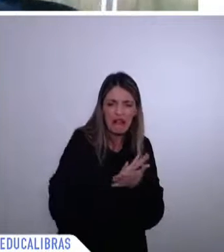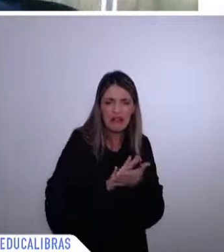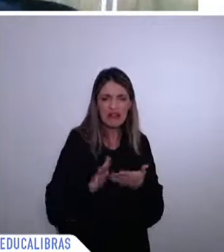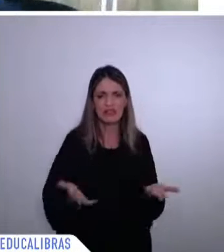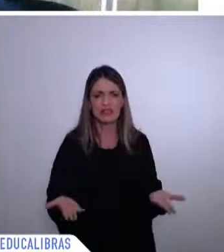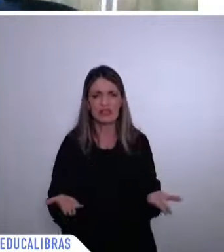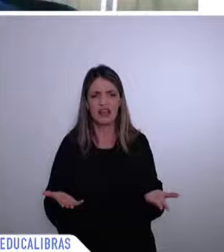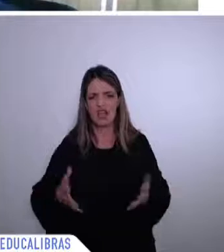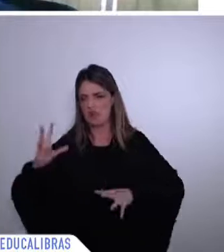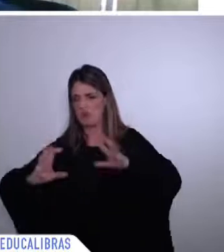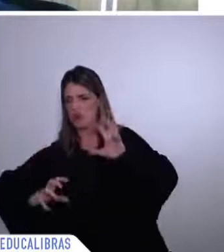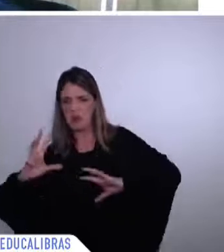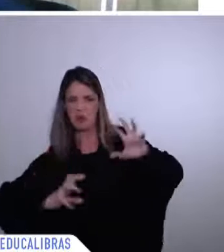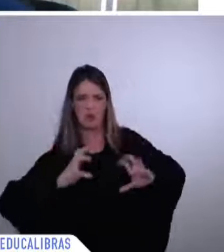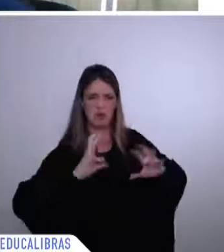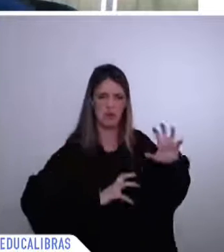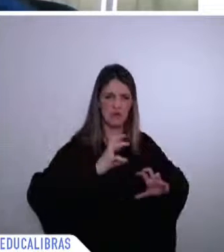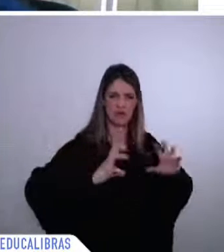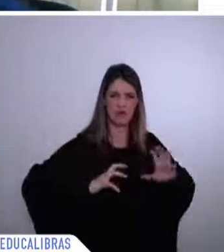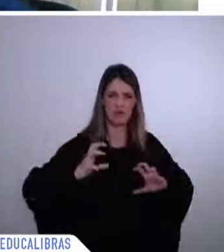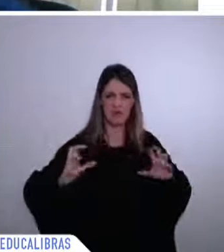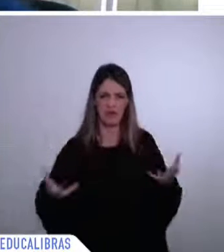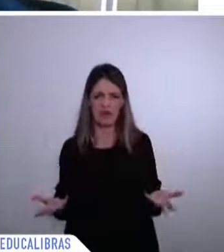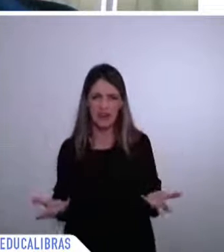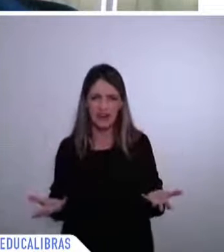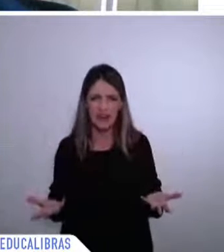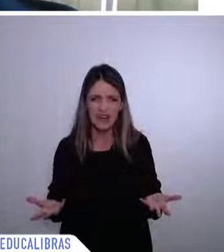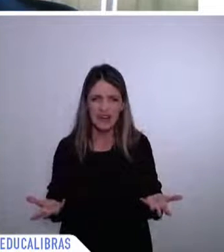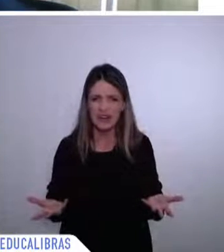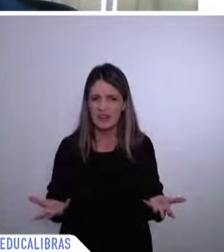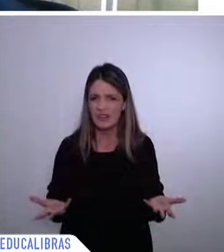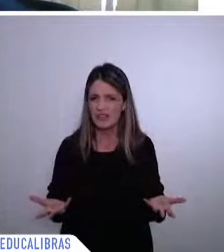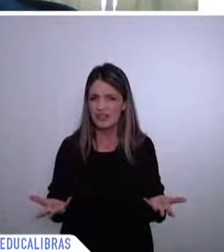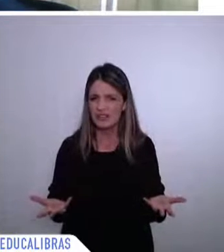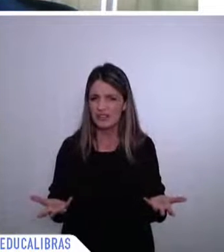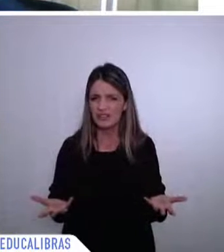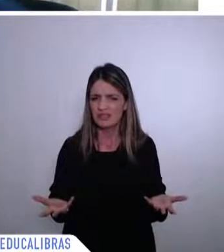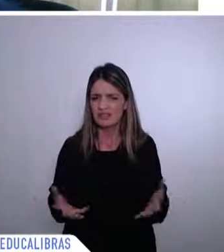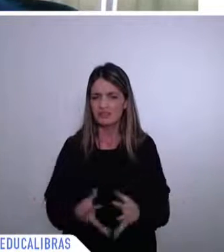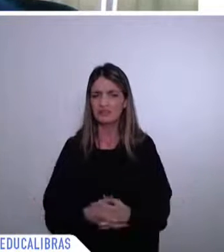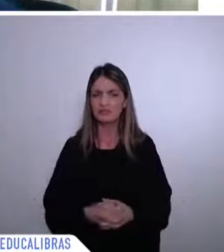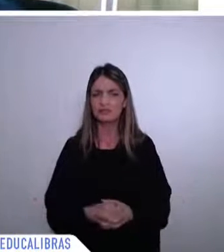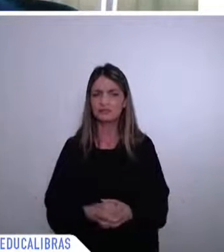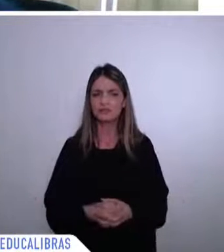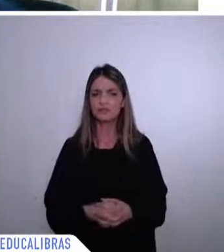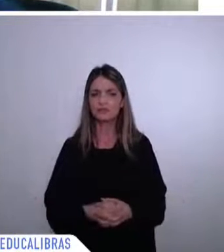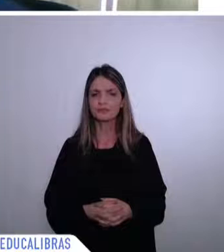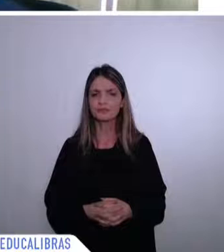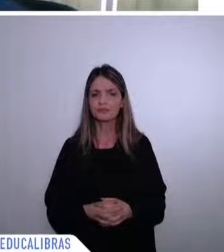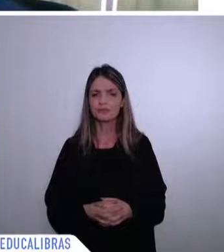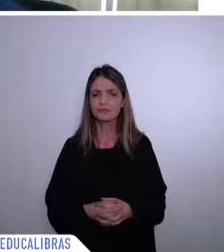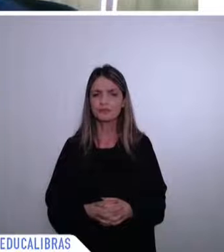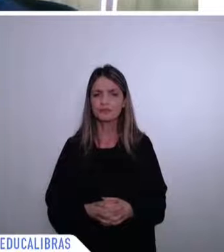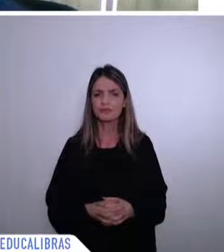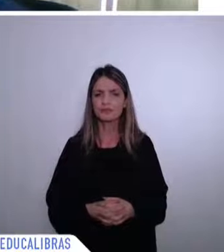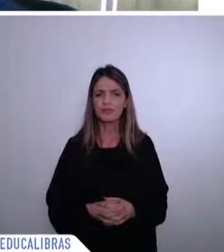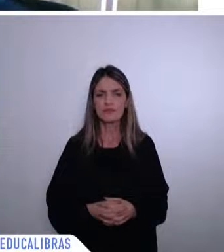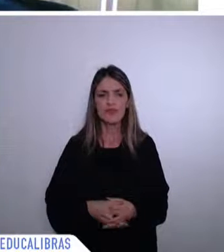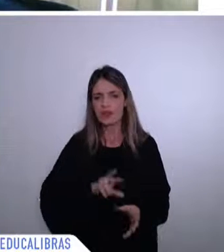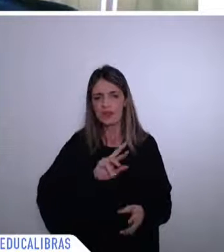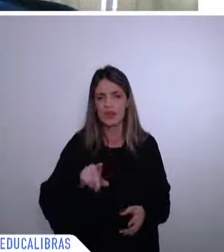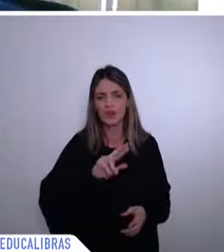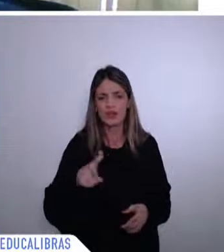of facing the scenario. We don't want people to fight, physically fight. We want to